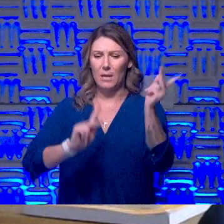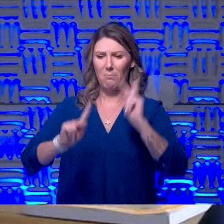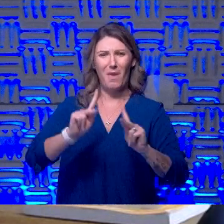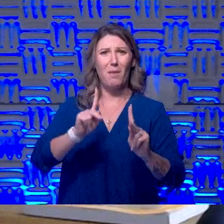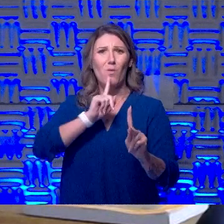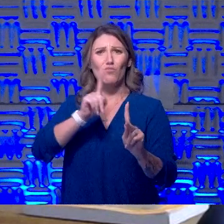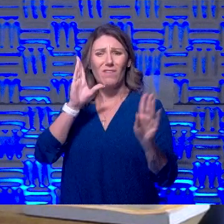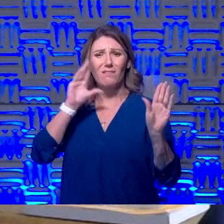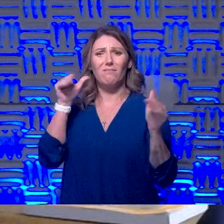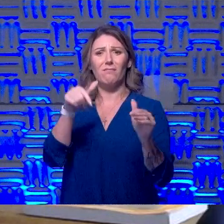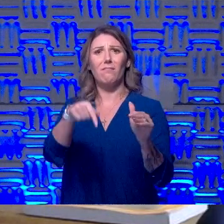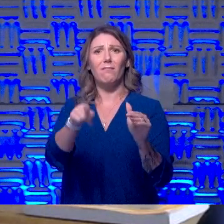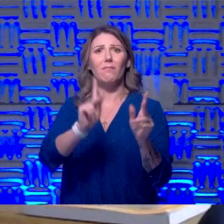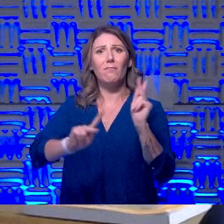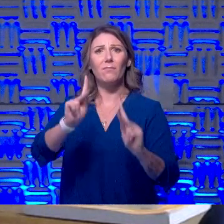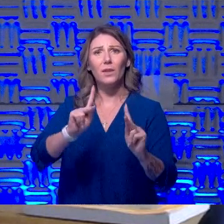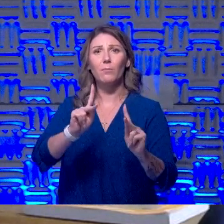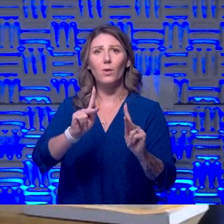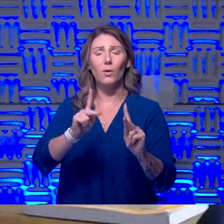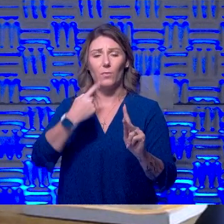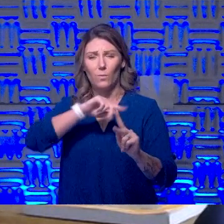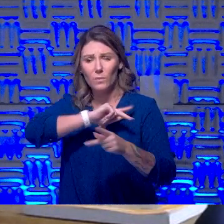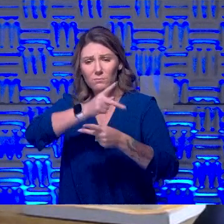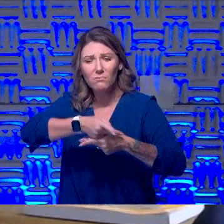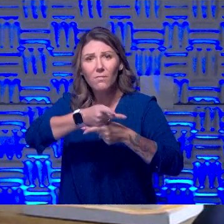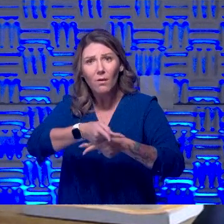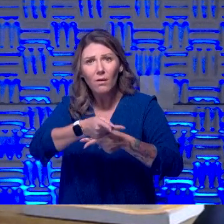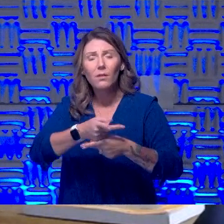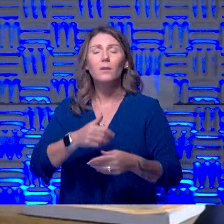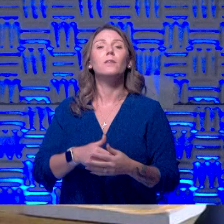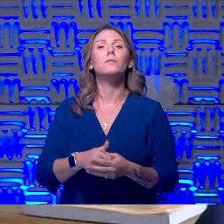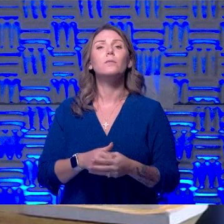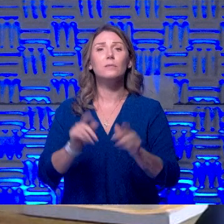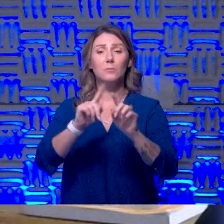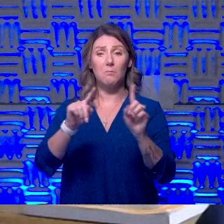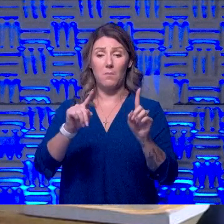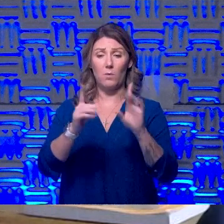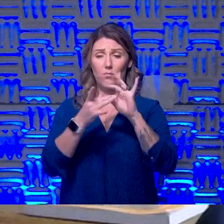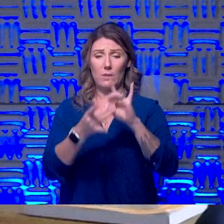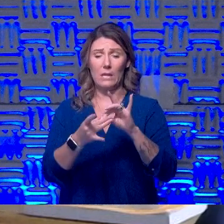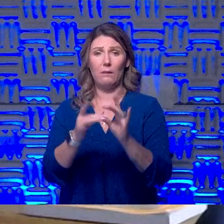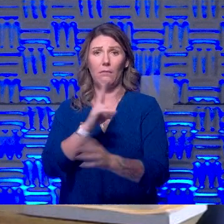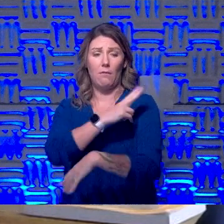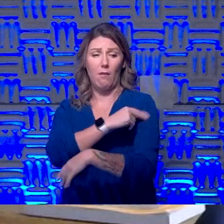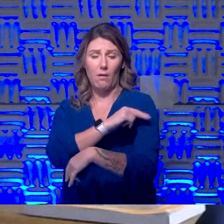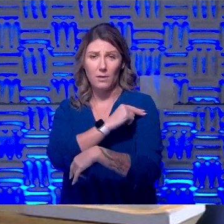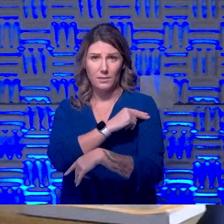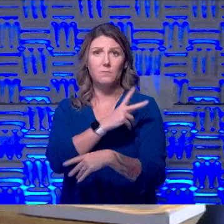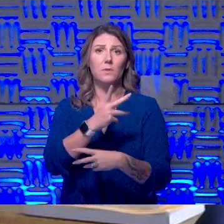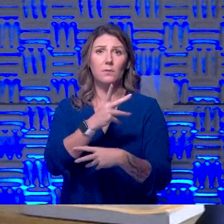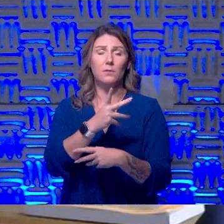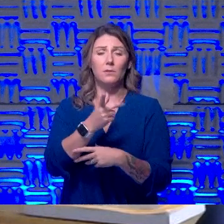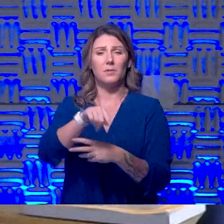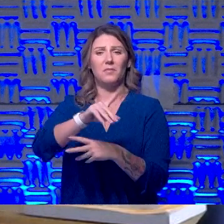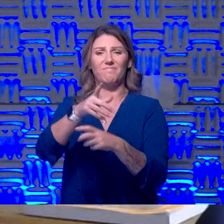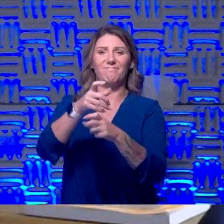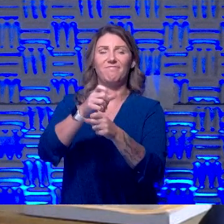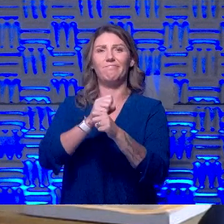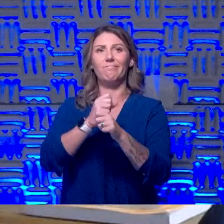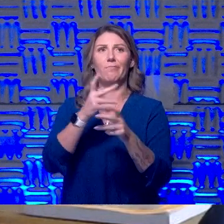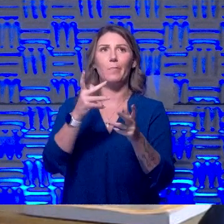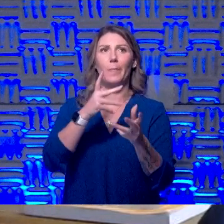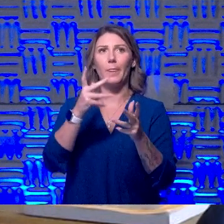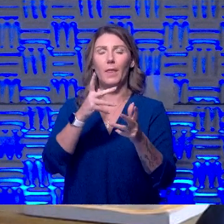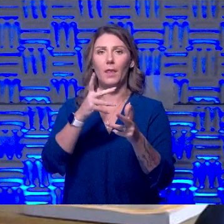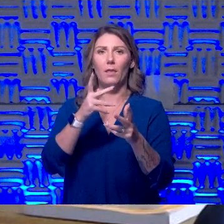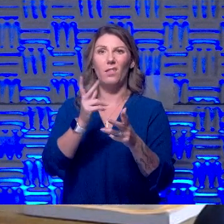day, and the people that we're taking care of. But with regard to hospitals, they kind of received a sort of a triple